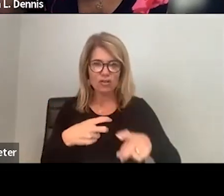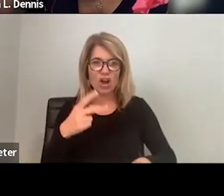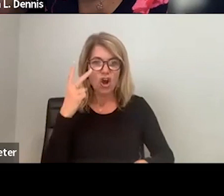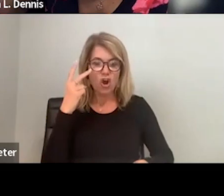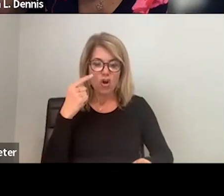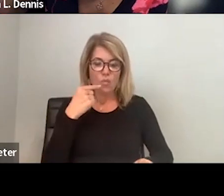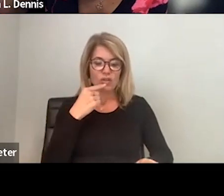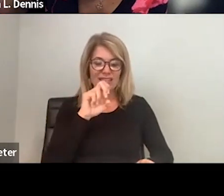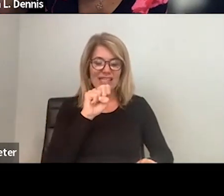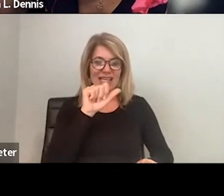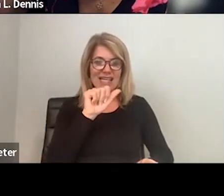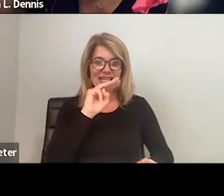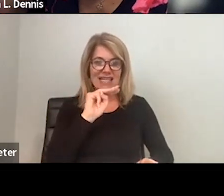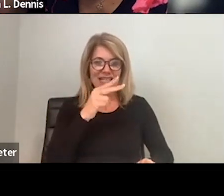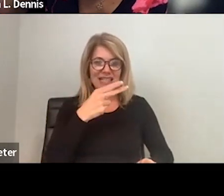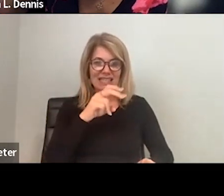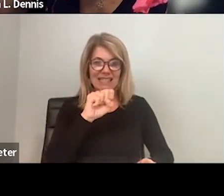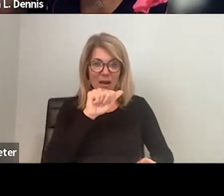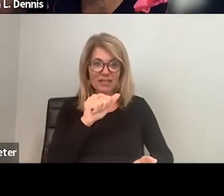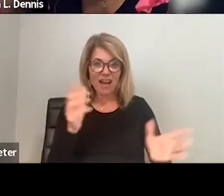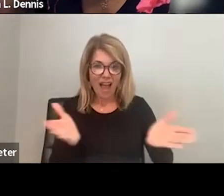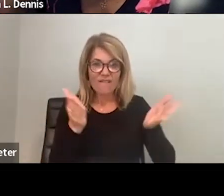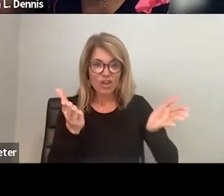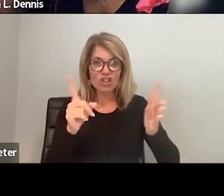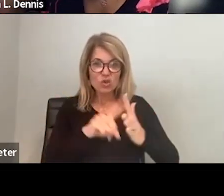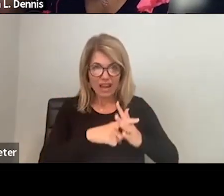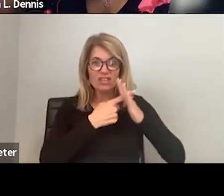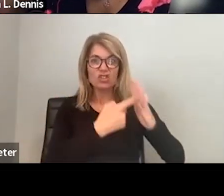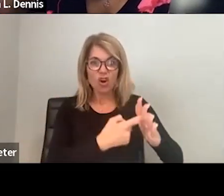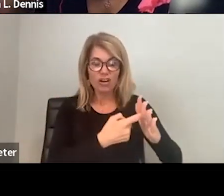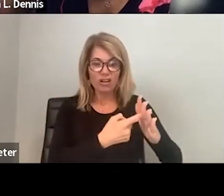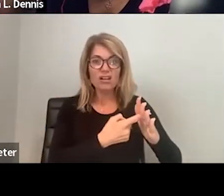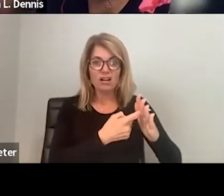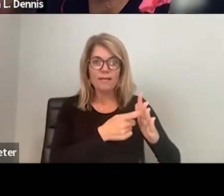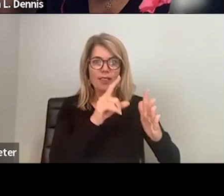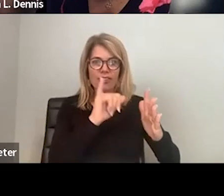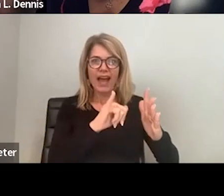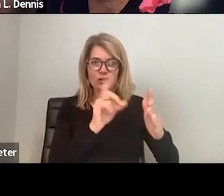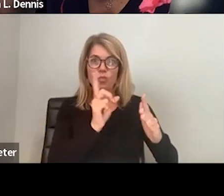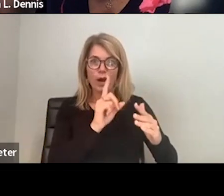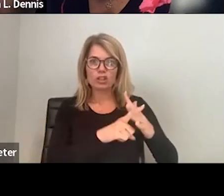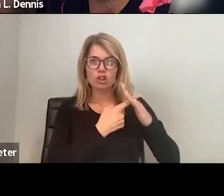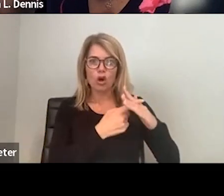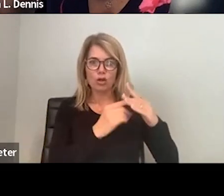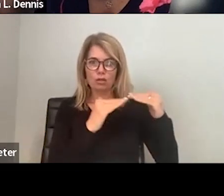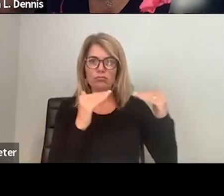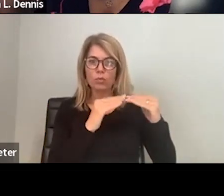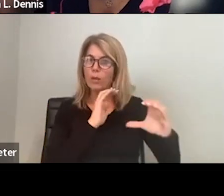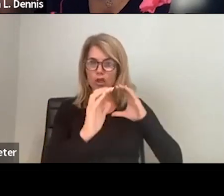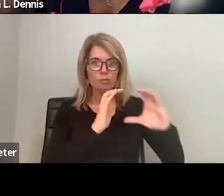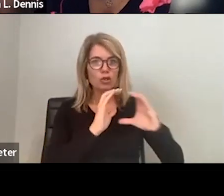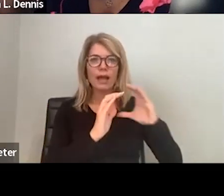and what we've been doing to get it started, it actually was begun at that level. We were communicating already with